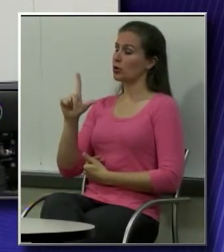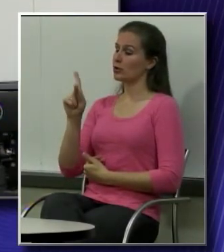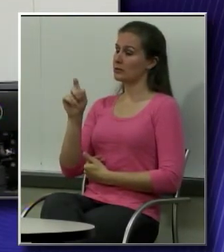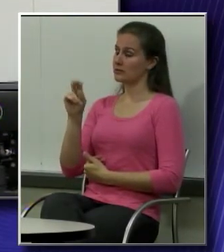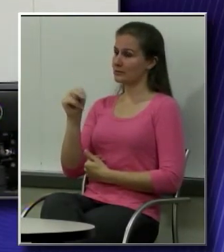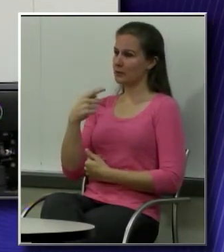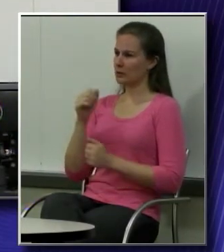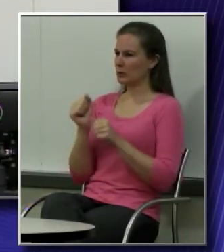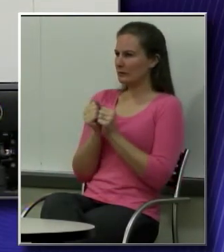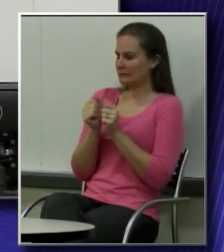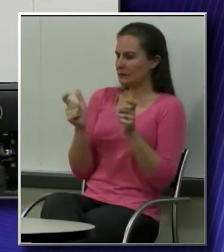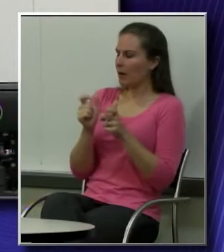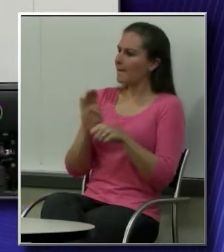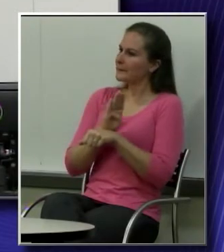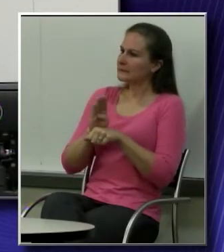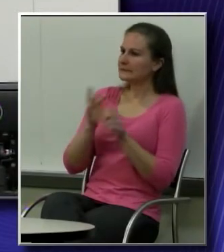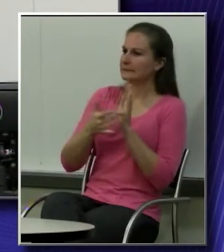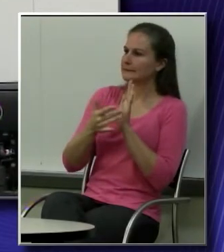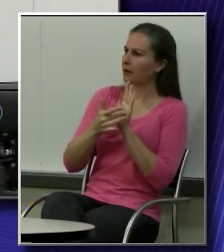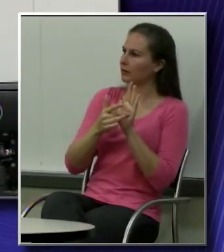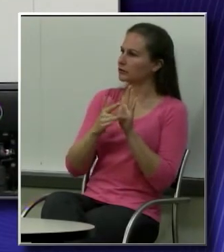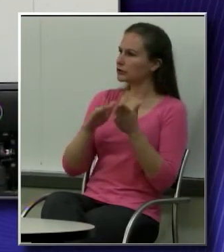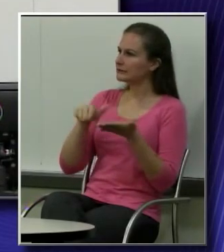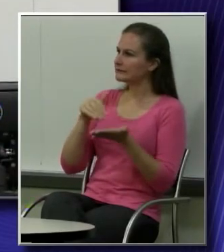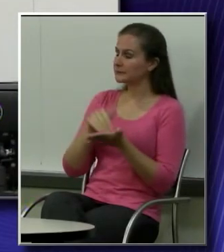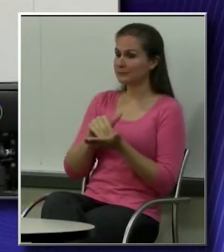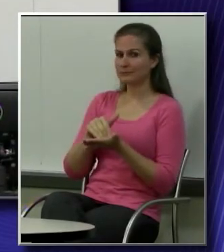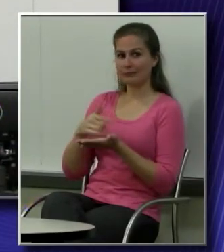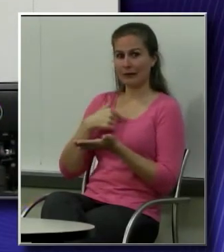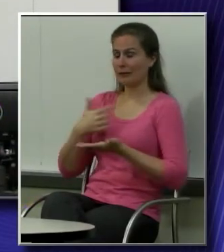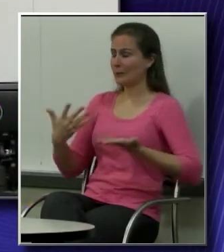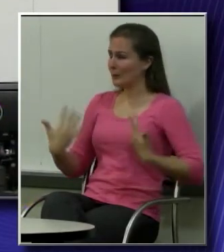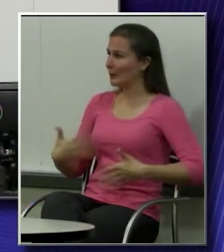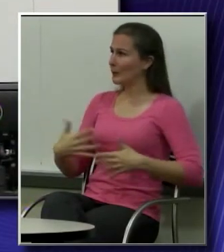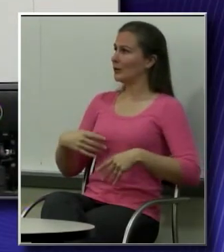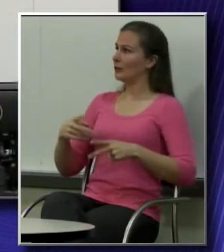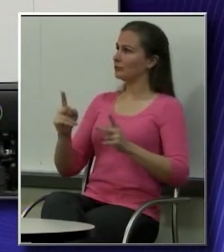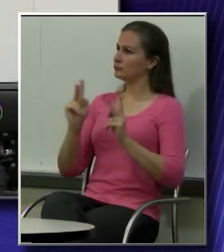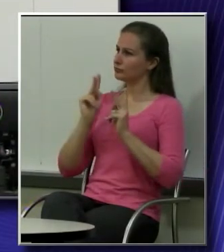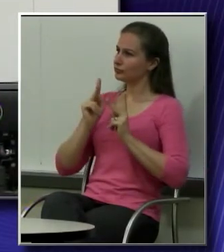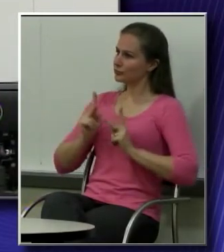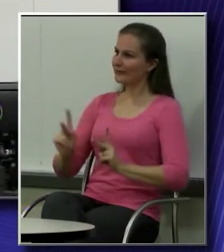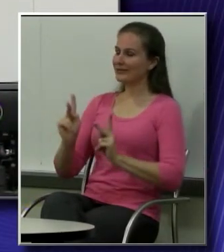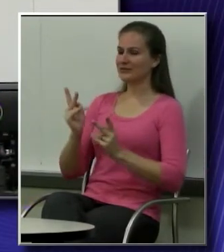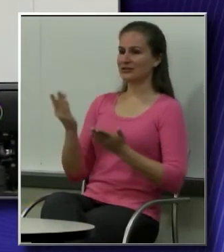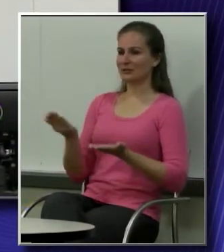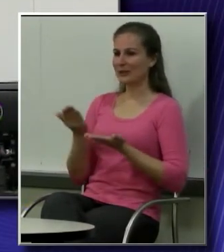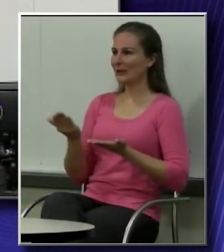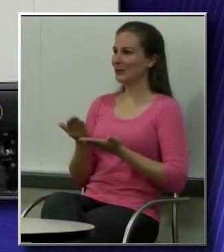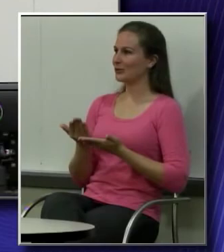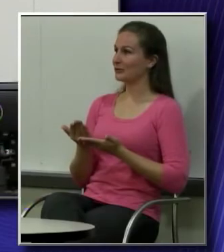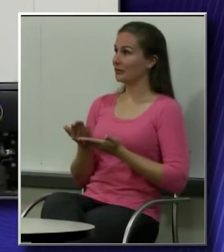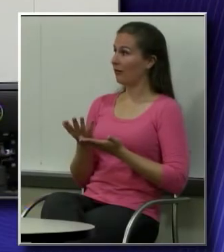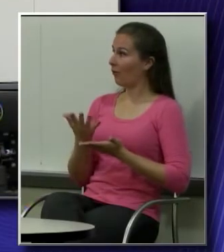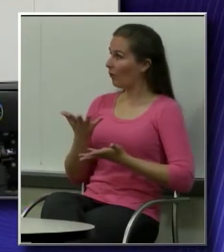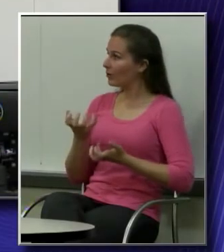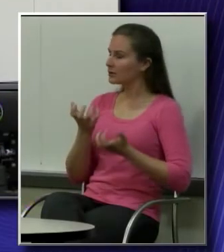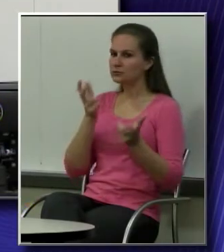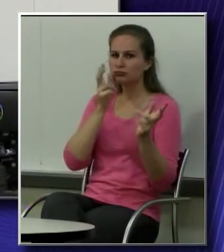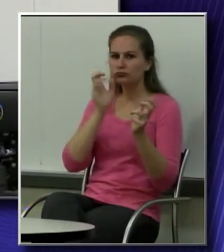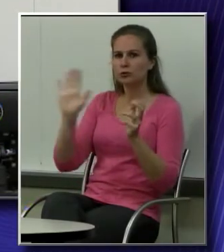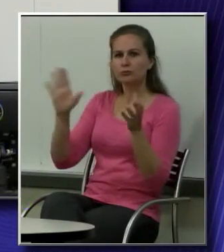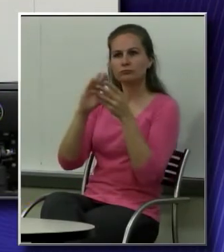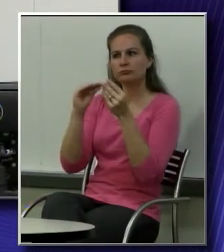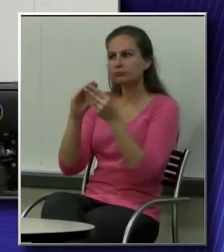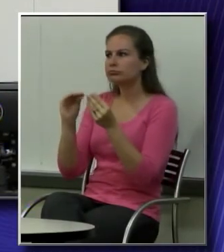a pleasure to be in Durham with you tonight. It's also a privilege to have the opportunity to hear your comments and gather